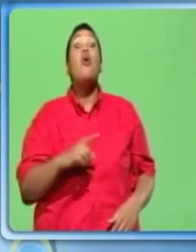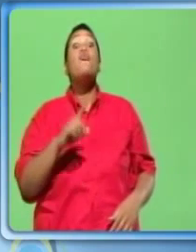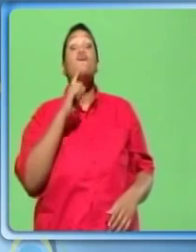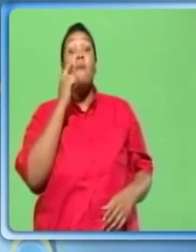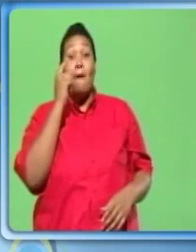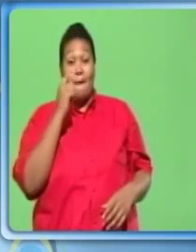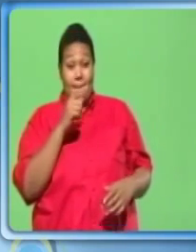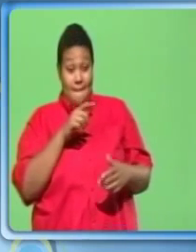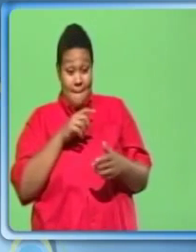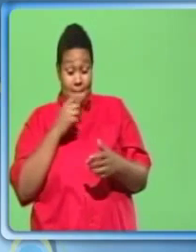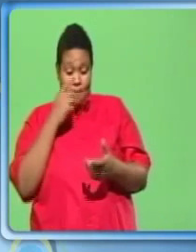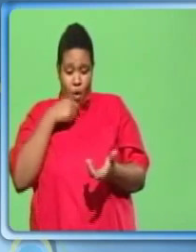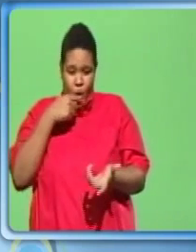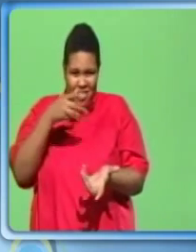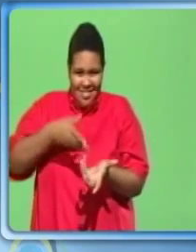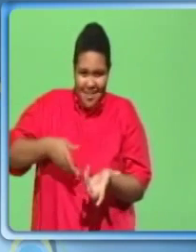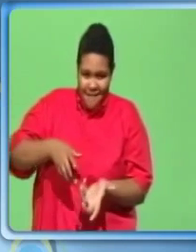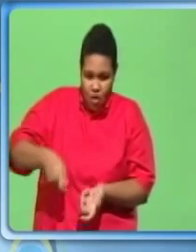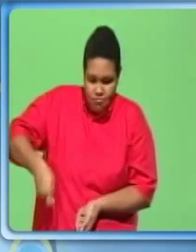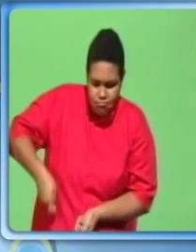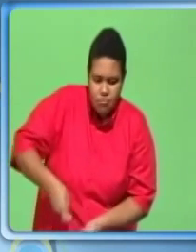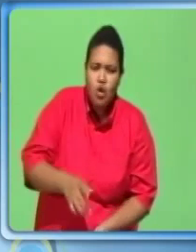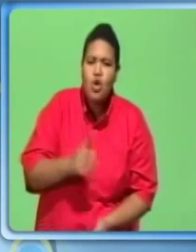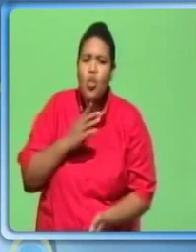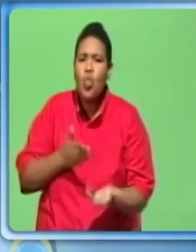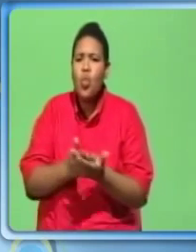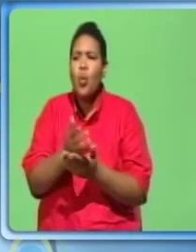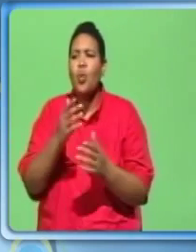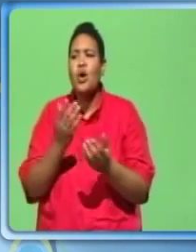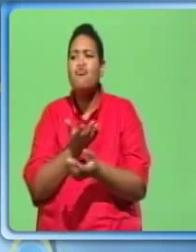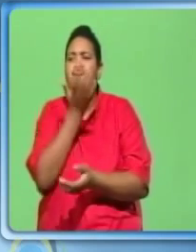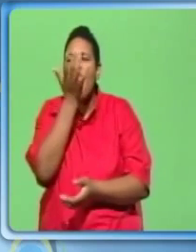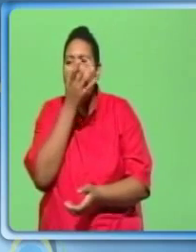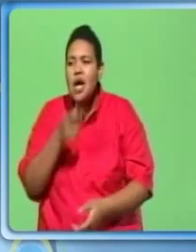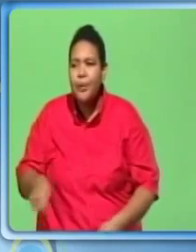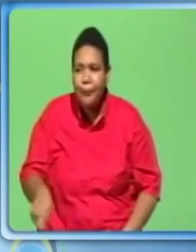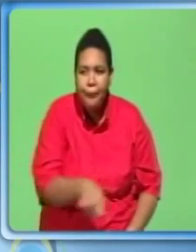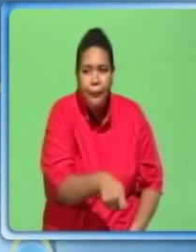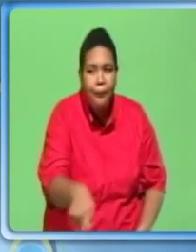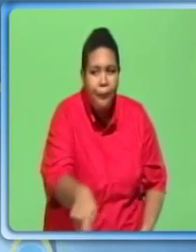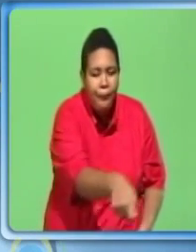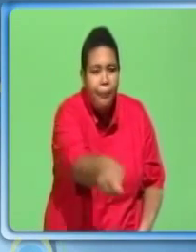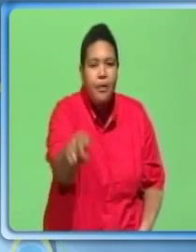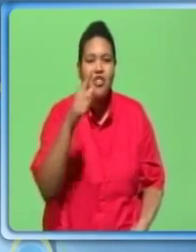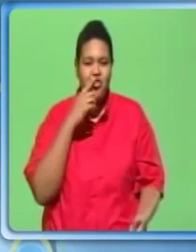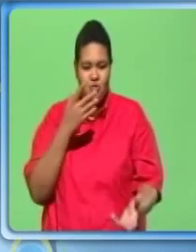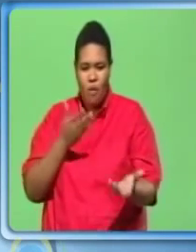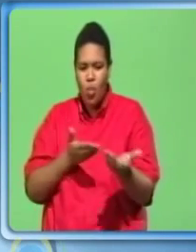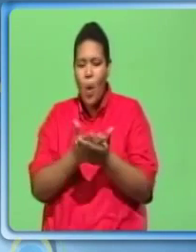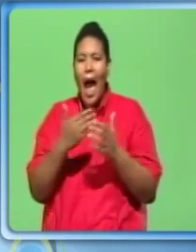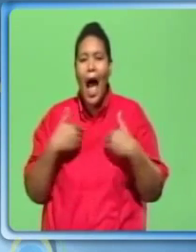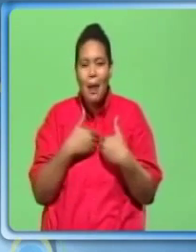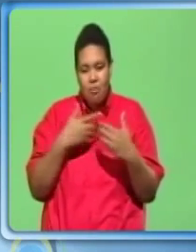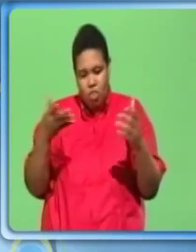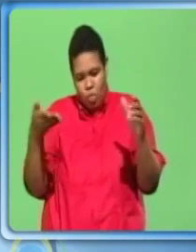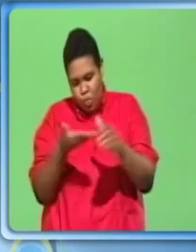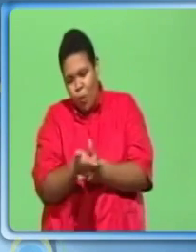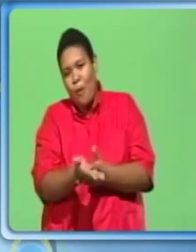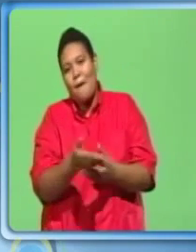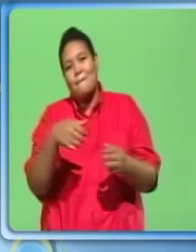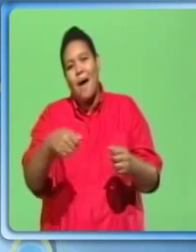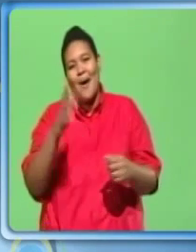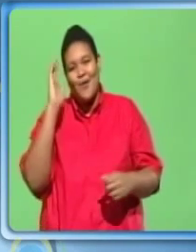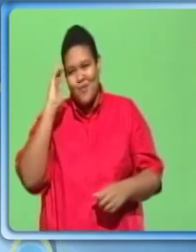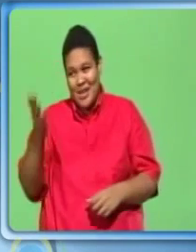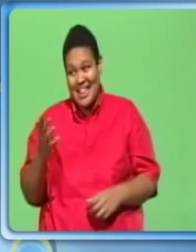through the vegetation in order for dislodged animals to drop into the mesh or bag.